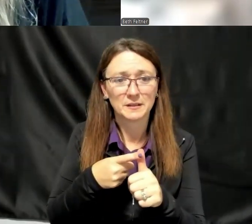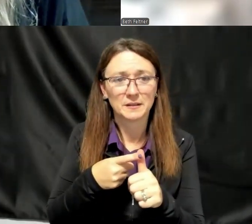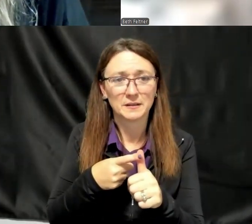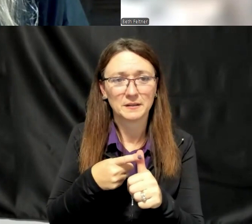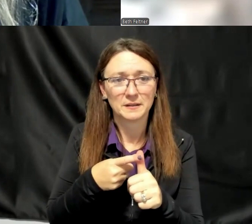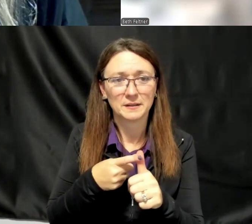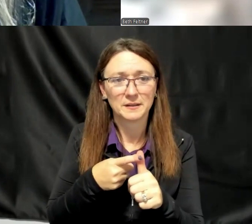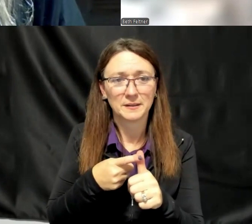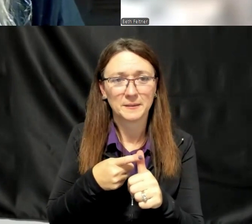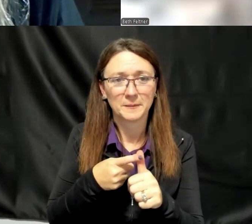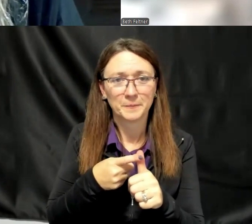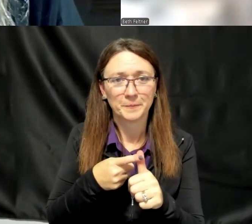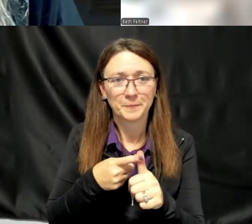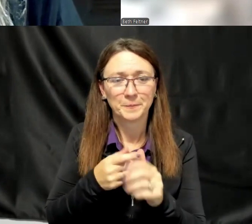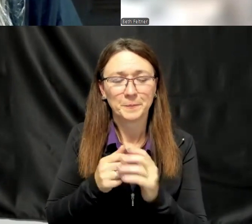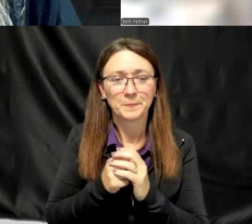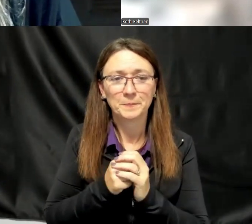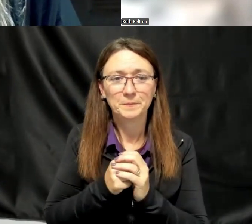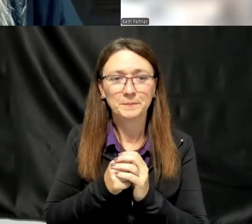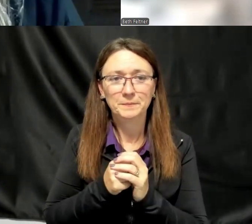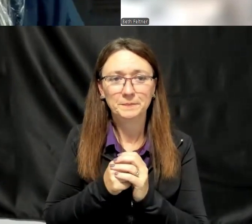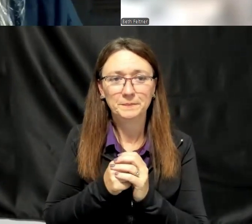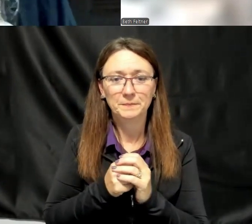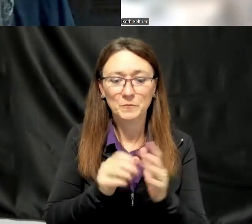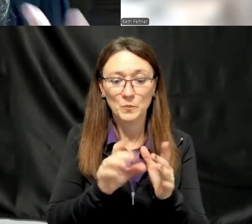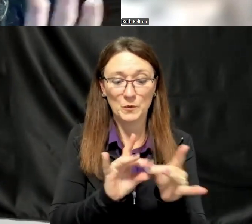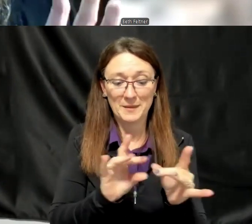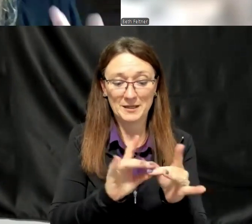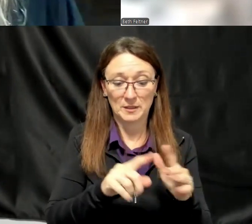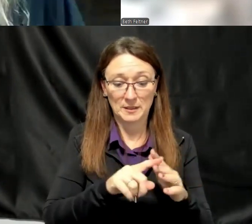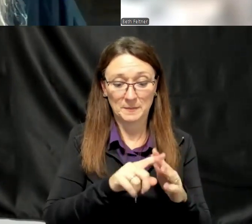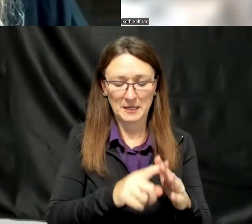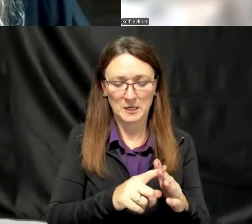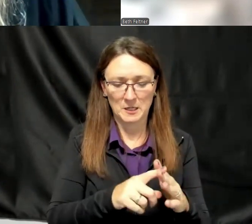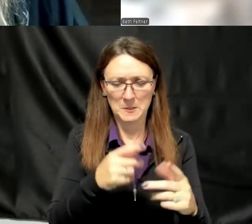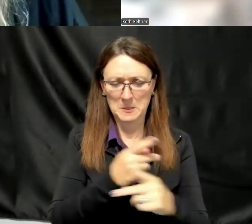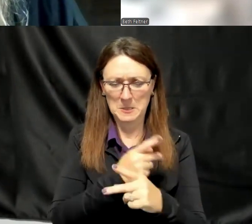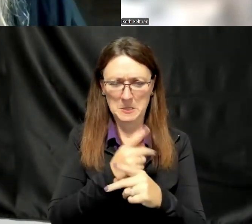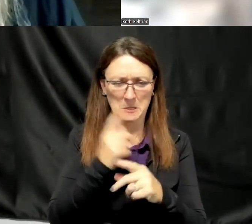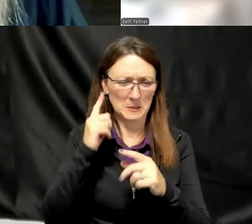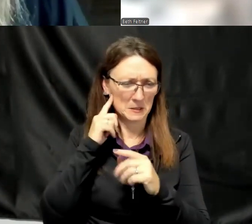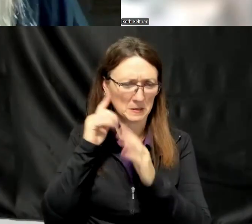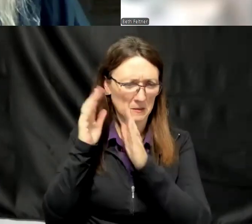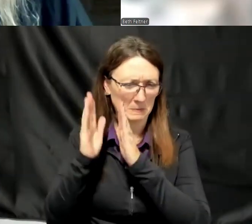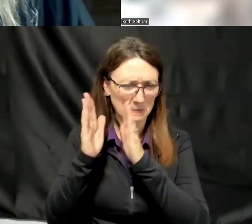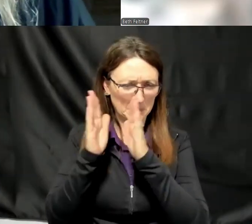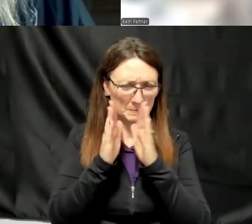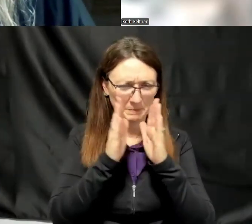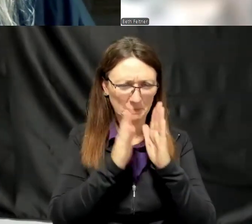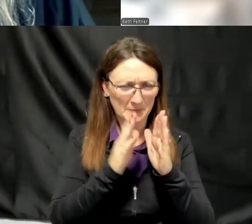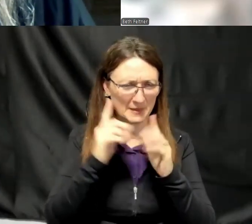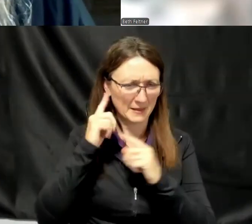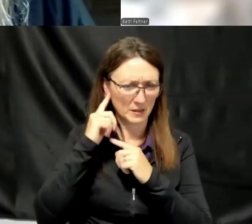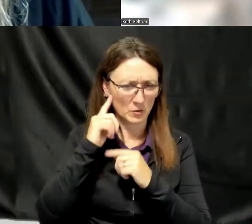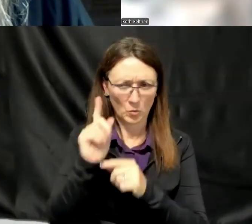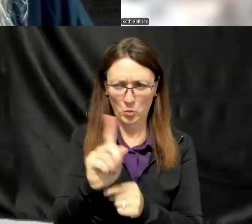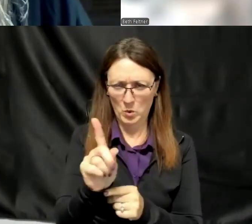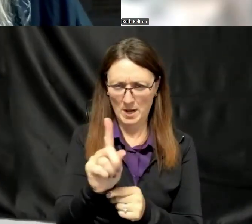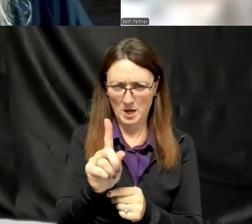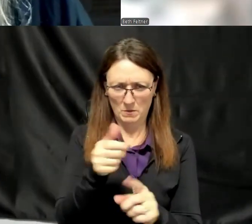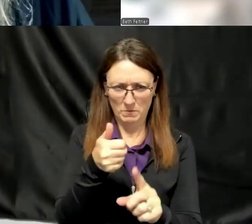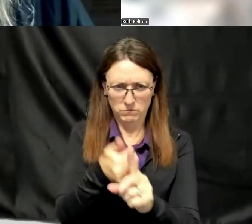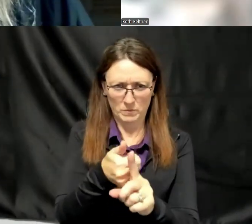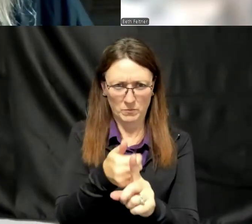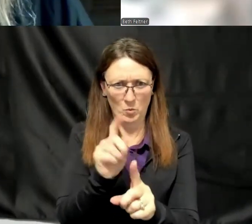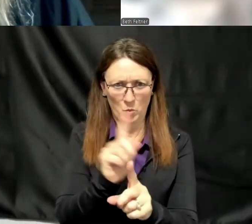like I mentioned at the beginning, trying to figure out where the hearing loss is occurring is really